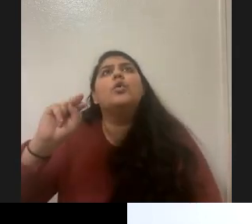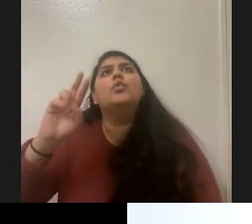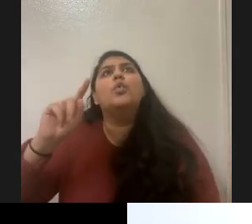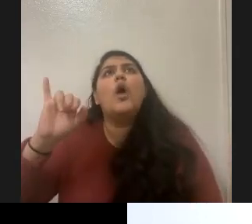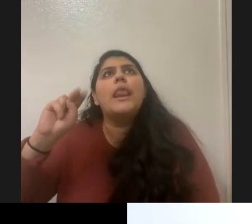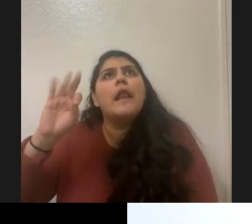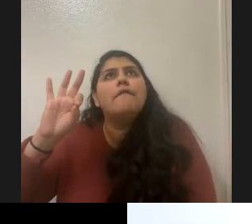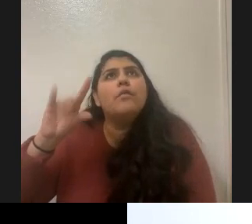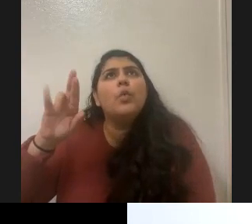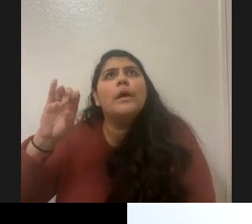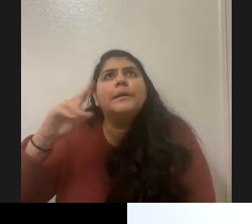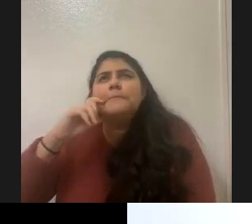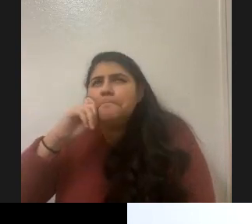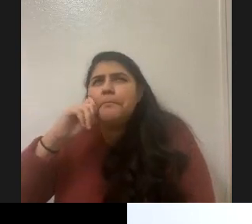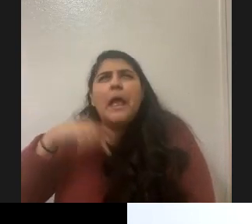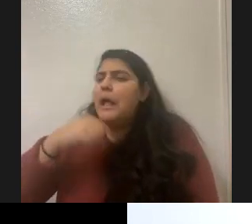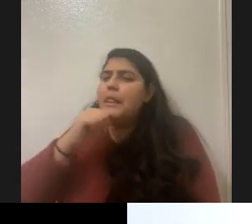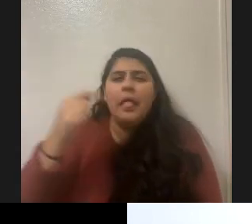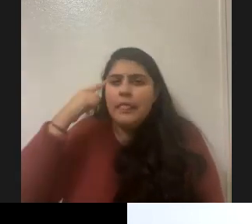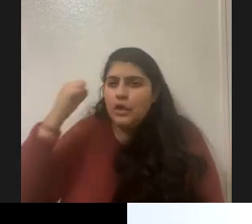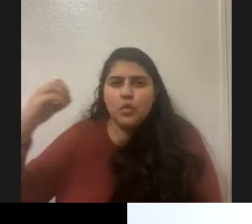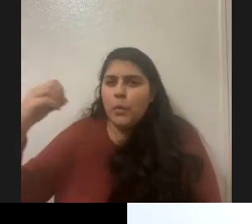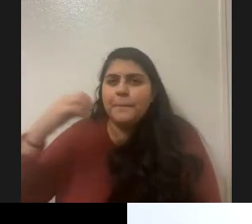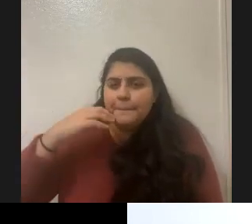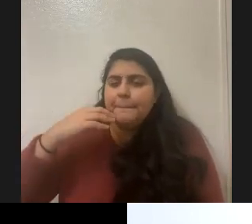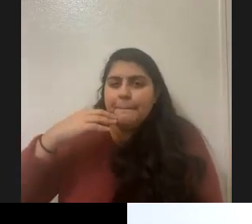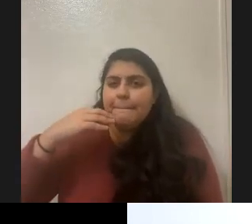I would say it doesn't categorize as a non-Newtonian